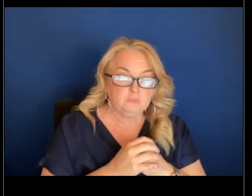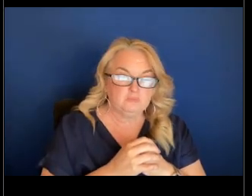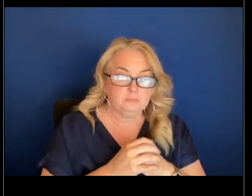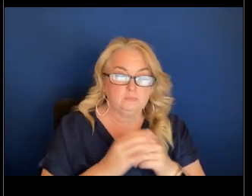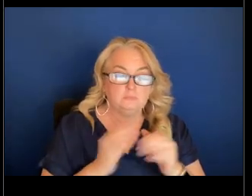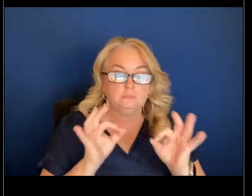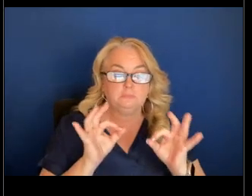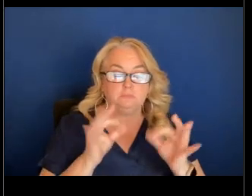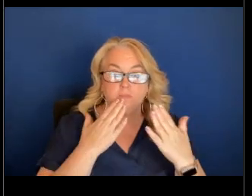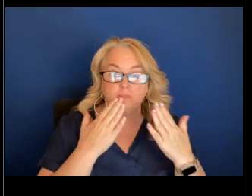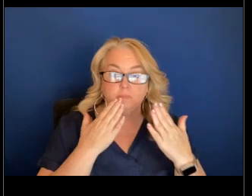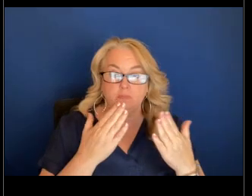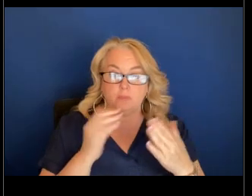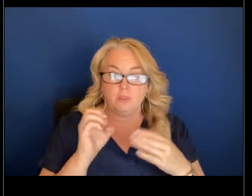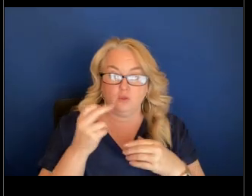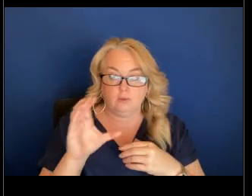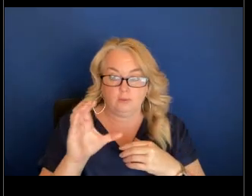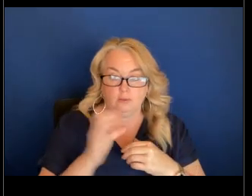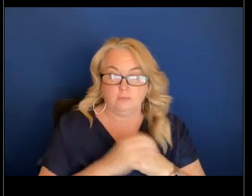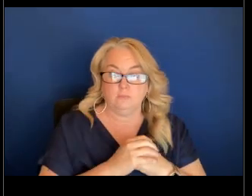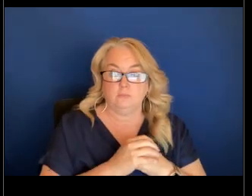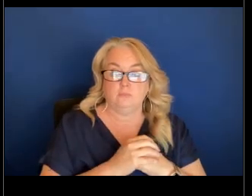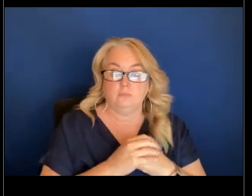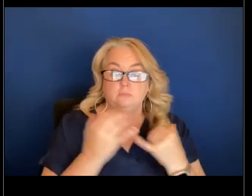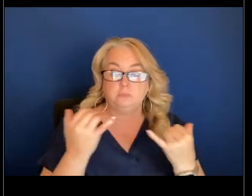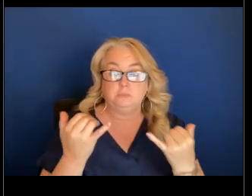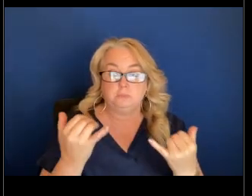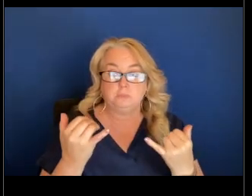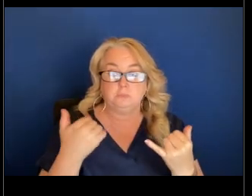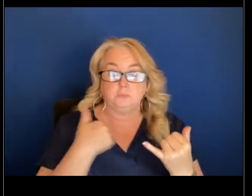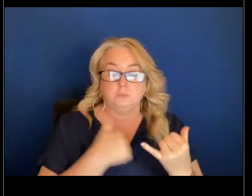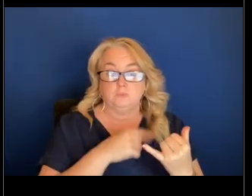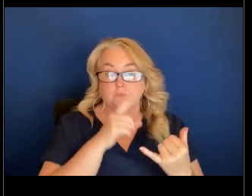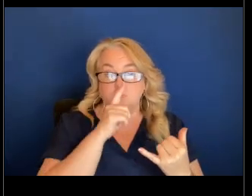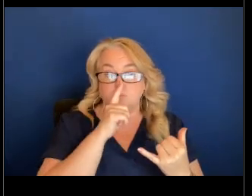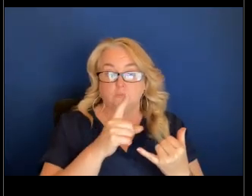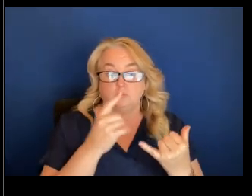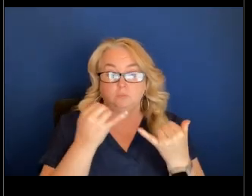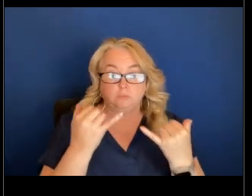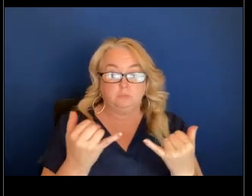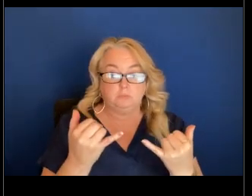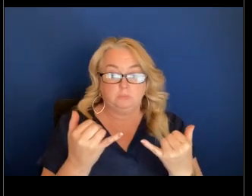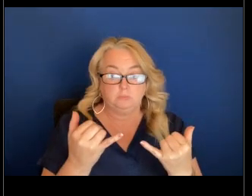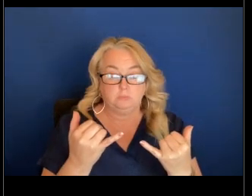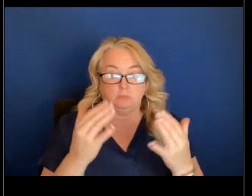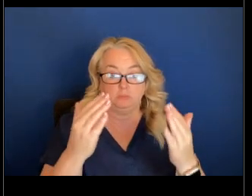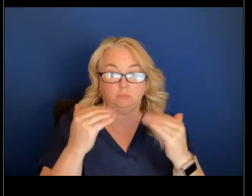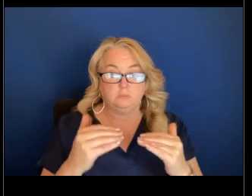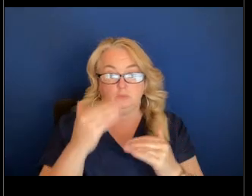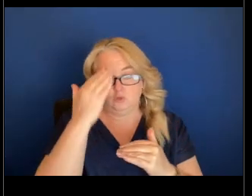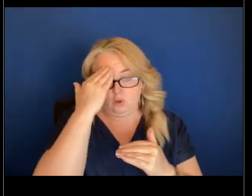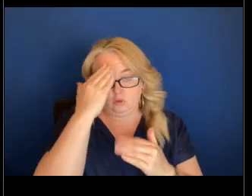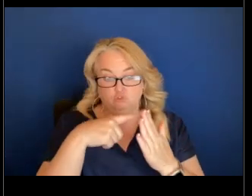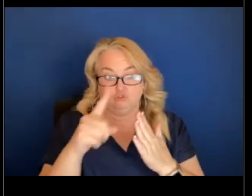Perfect. Thank you for that answer, Eric. At this point, we are now going to move to our knowledge check